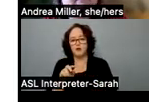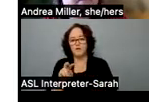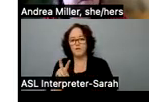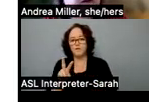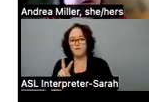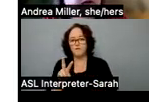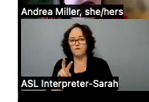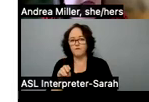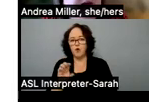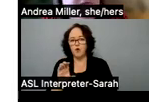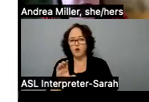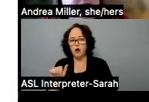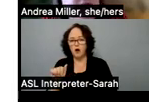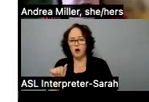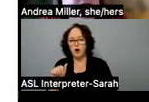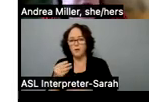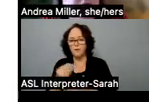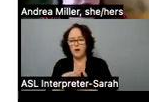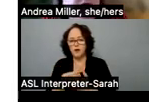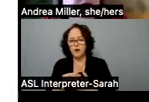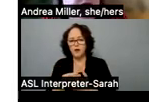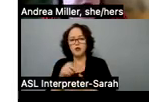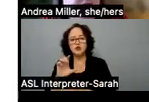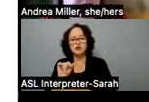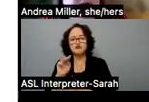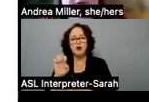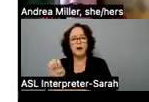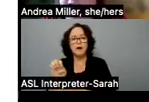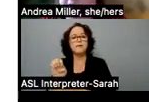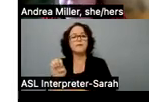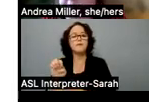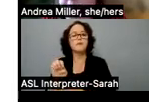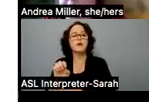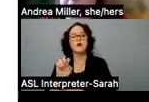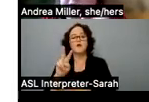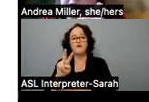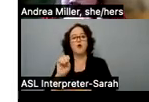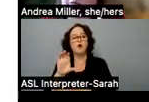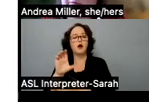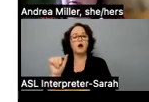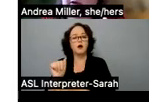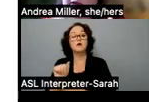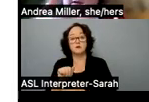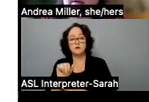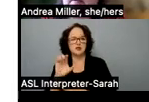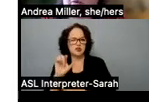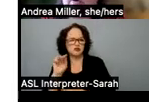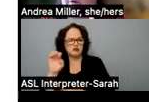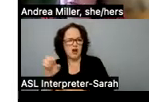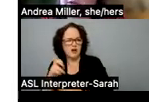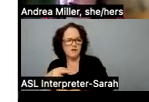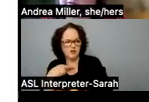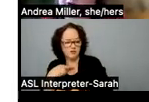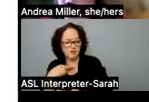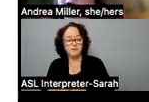crime victims, that funding can provide money for staff that can be that can then support the